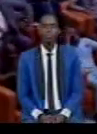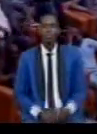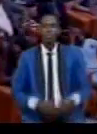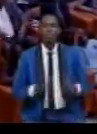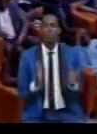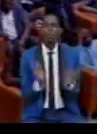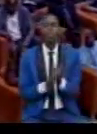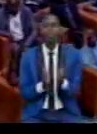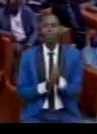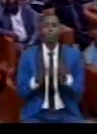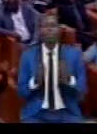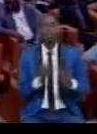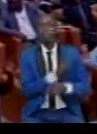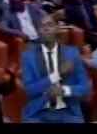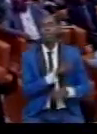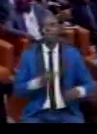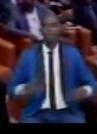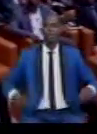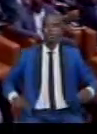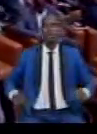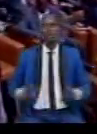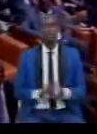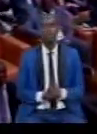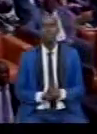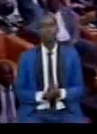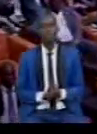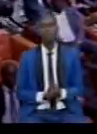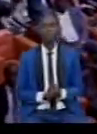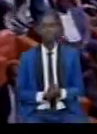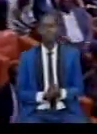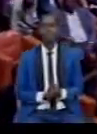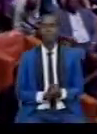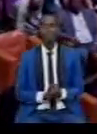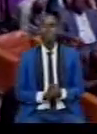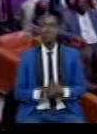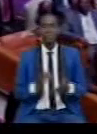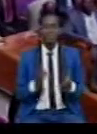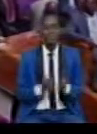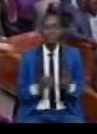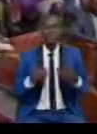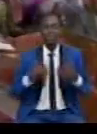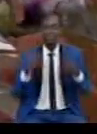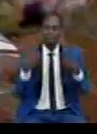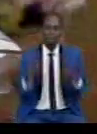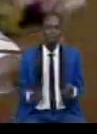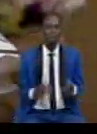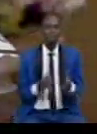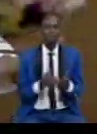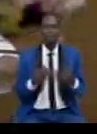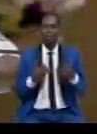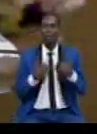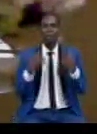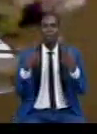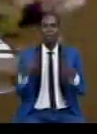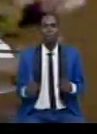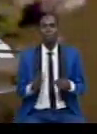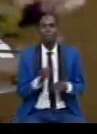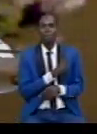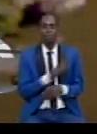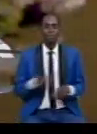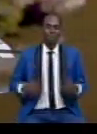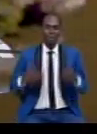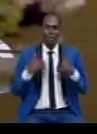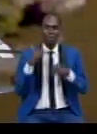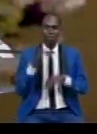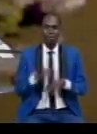Praise ye the Lord. It's done. It's done. It's done. It's done. The Lord has taught you